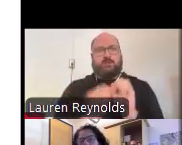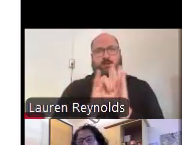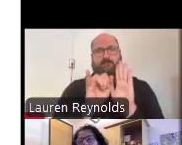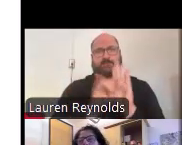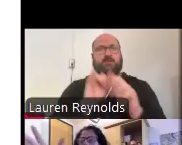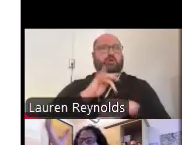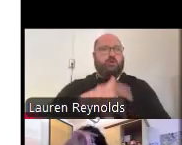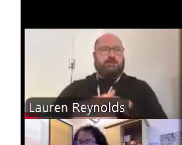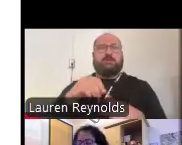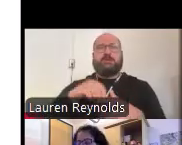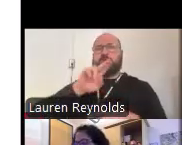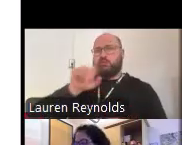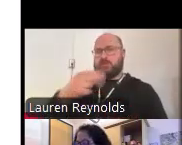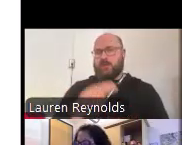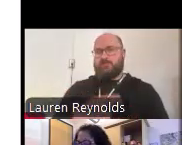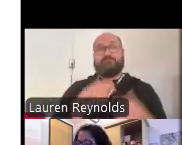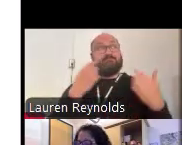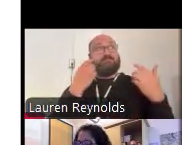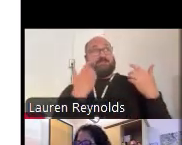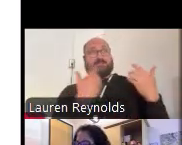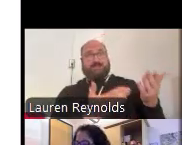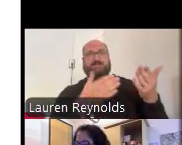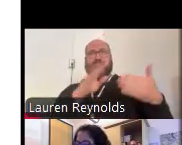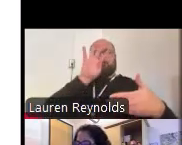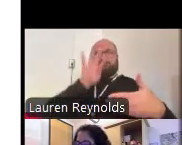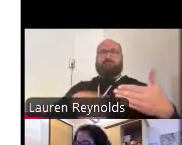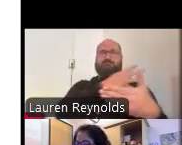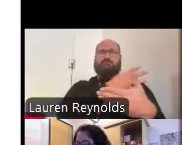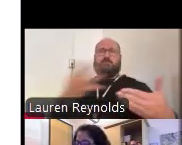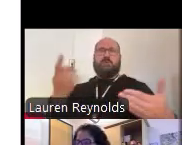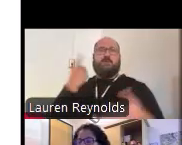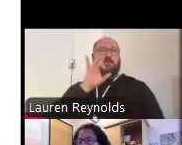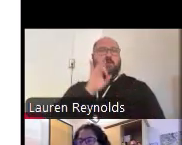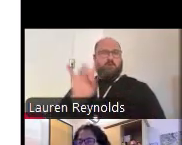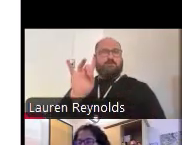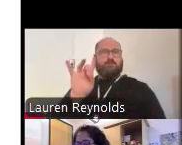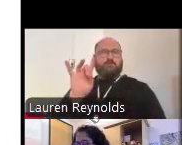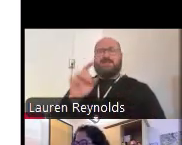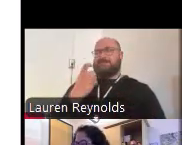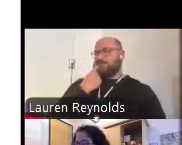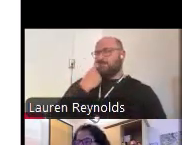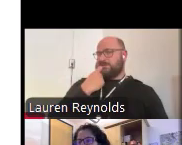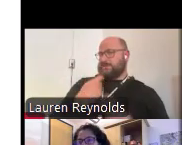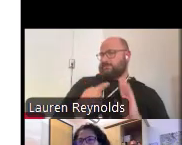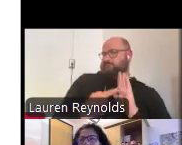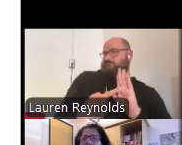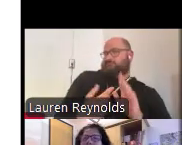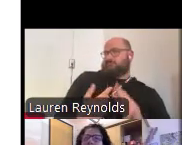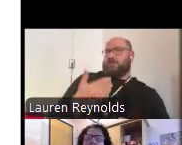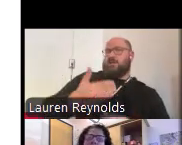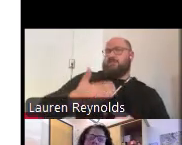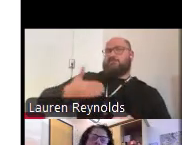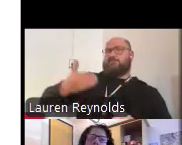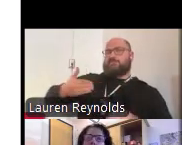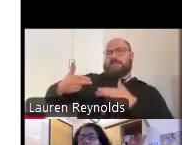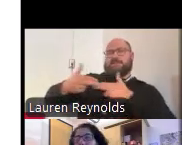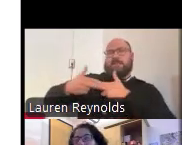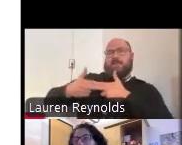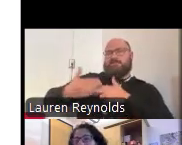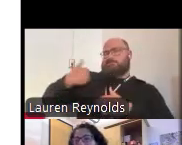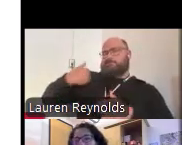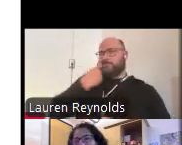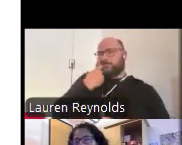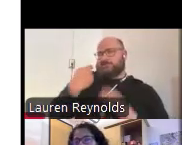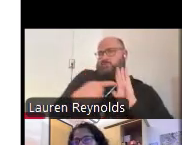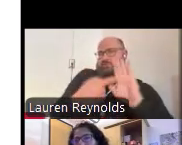what it looks like for 8-year-olds. I presented this data a little bit differently just a few slides back. So